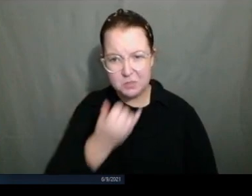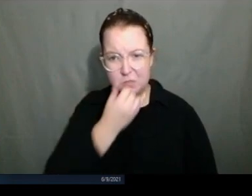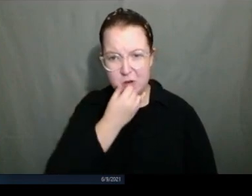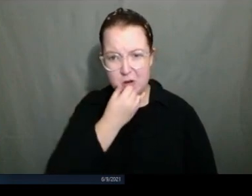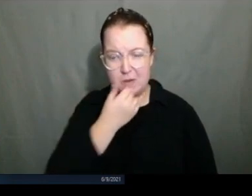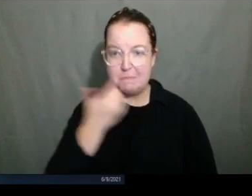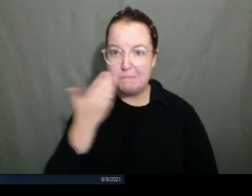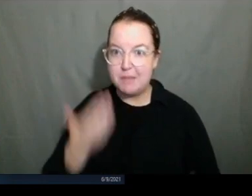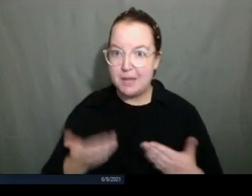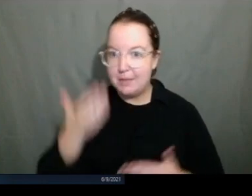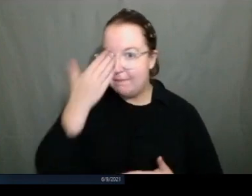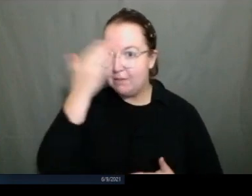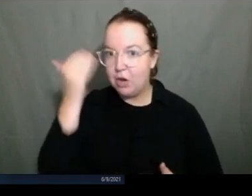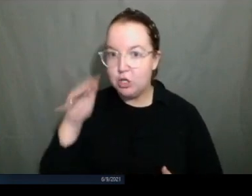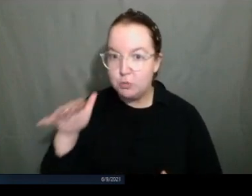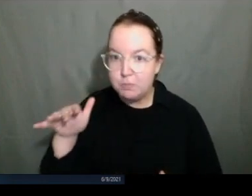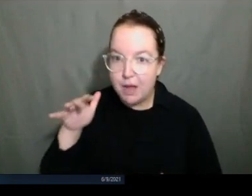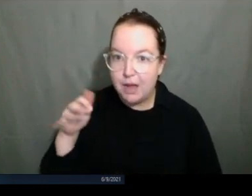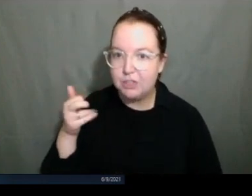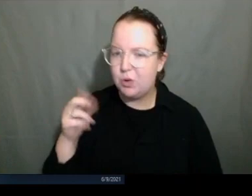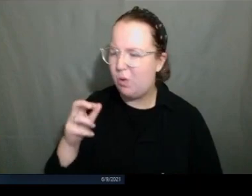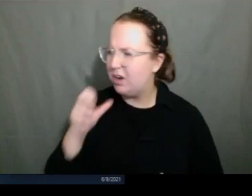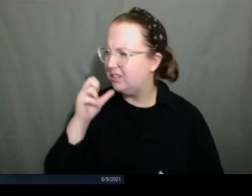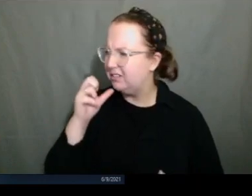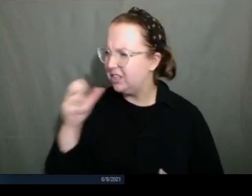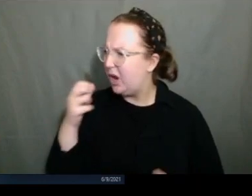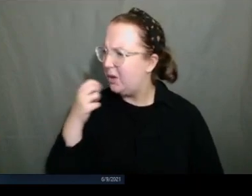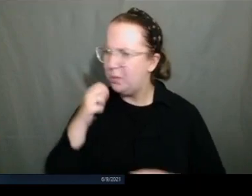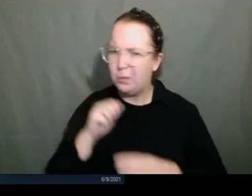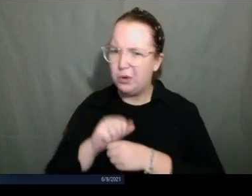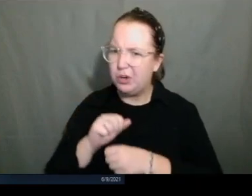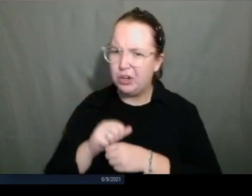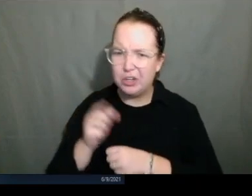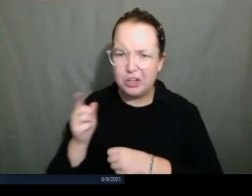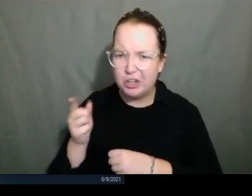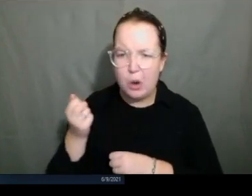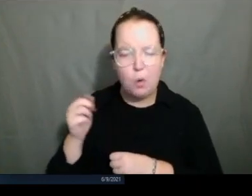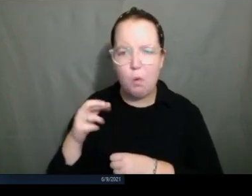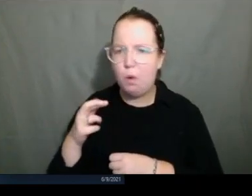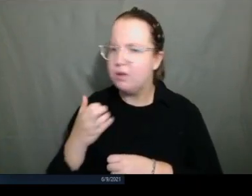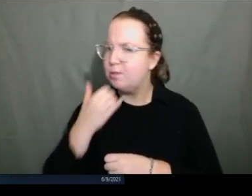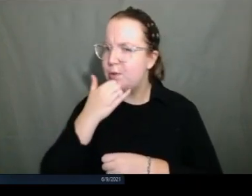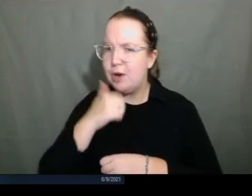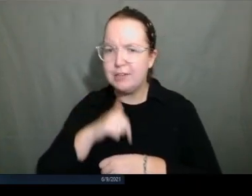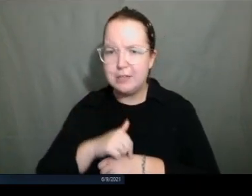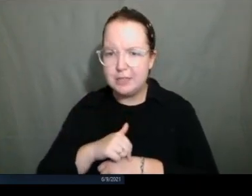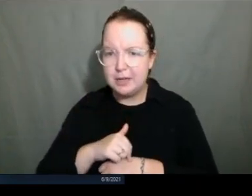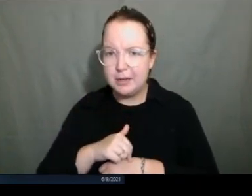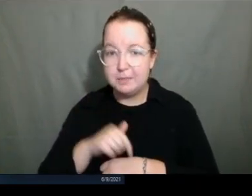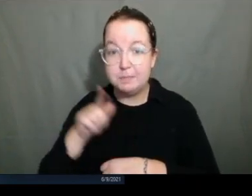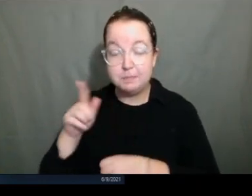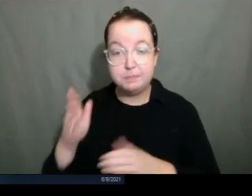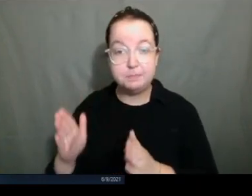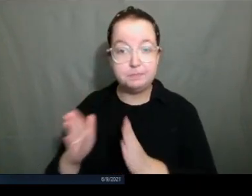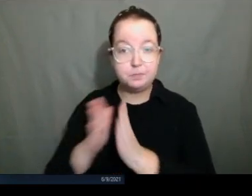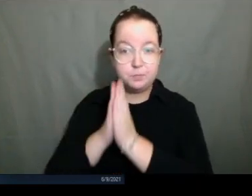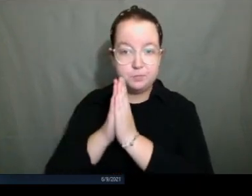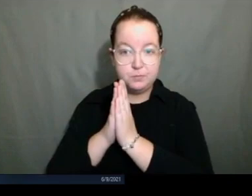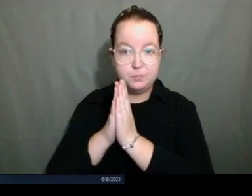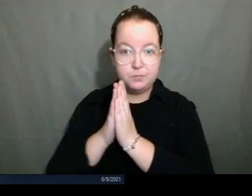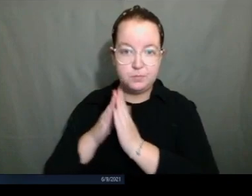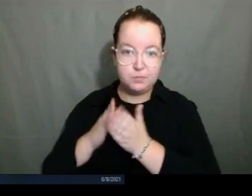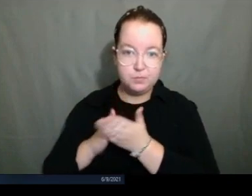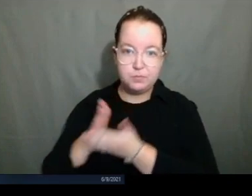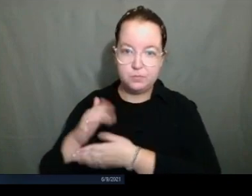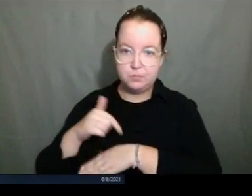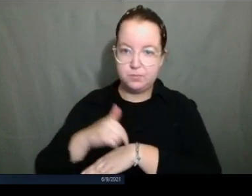you forgot to punch, you have a missing punch, or maybe one of your punches is incorrect, you'll submit a request through your timesheet for that to